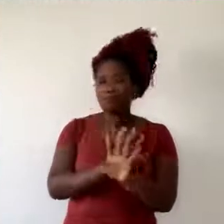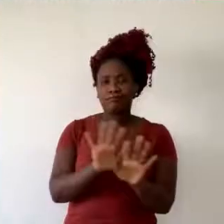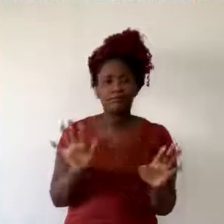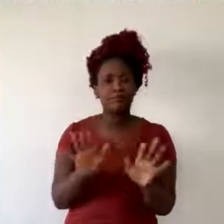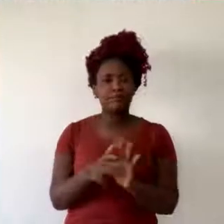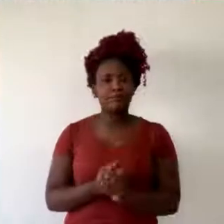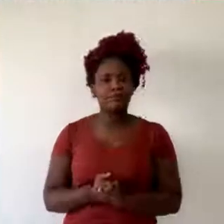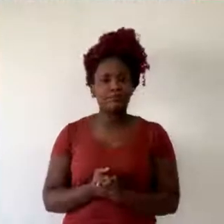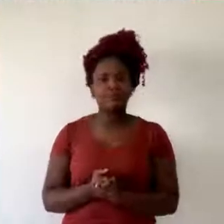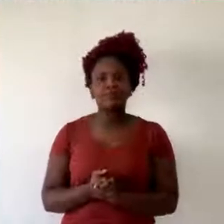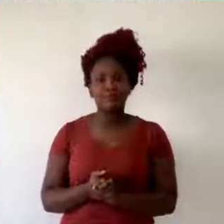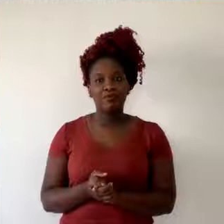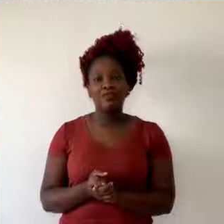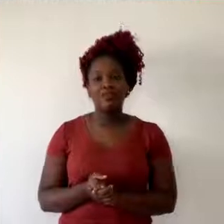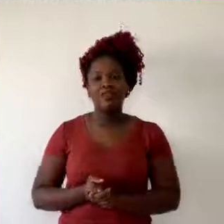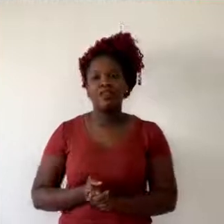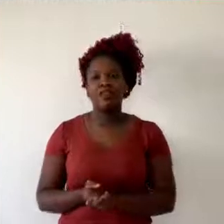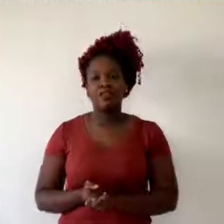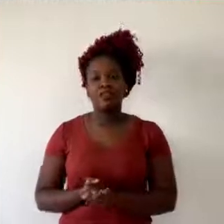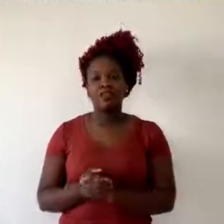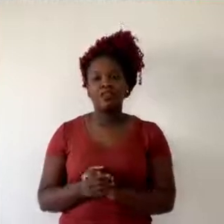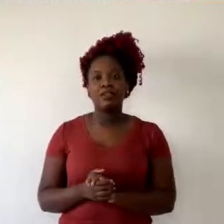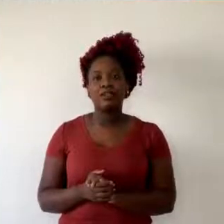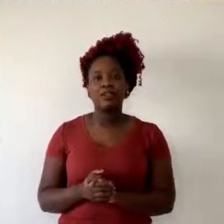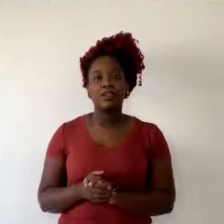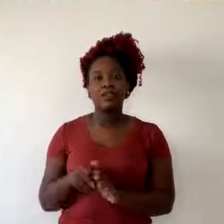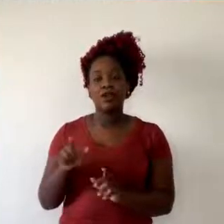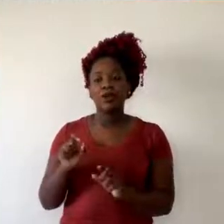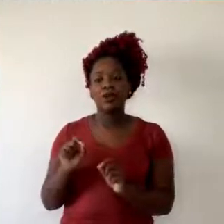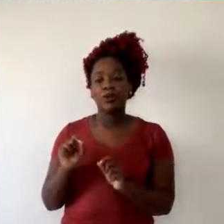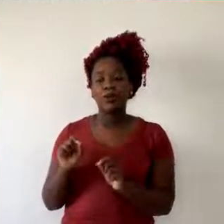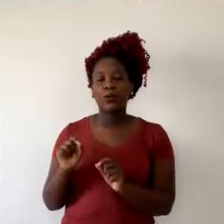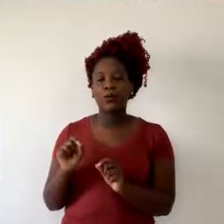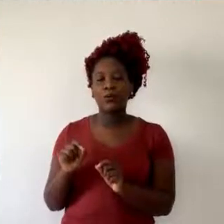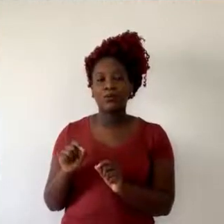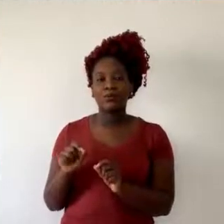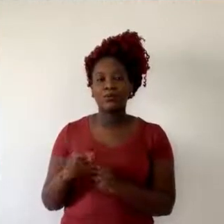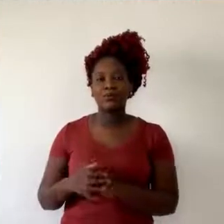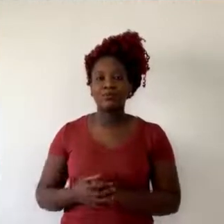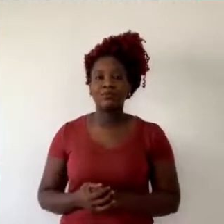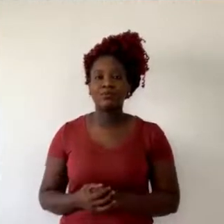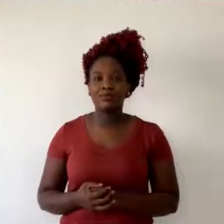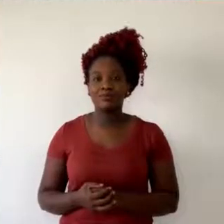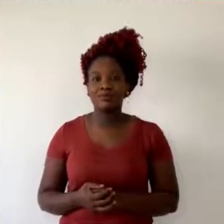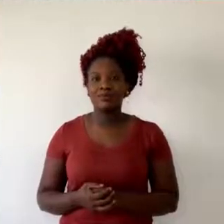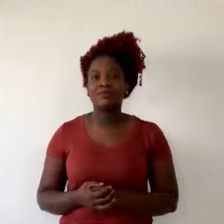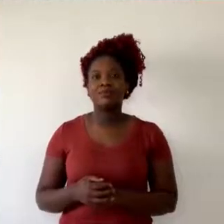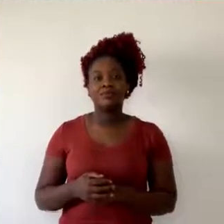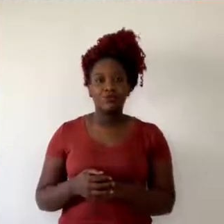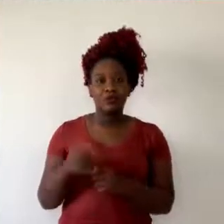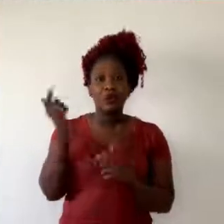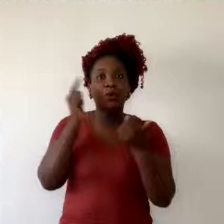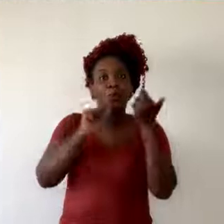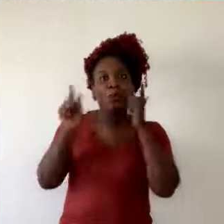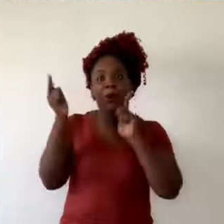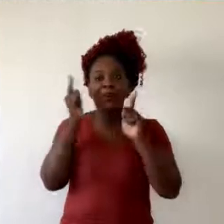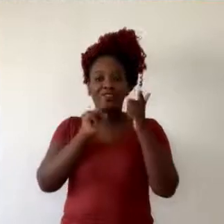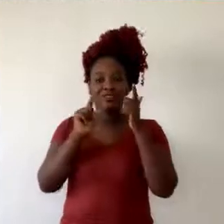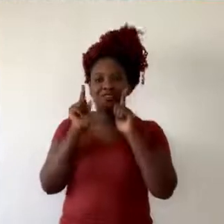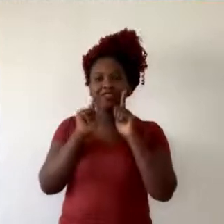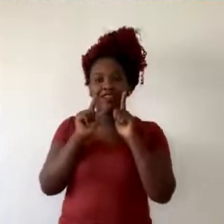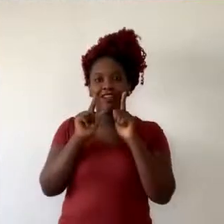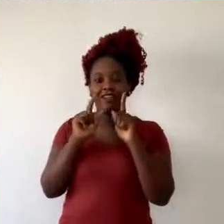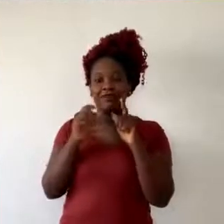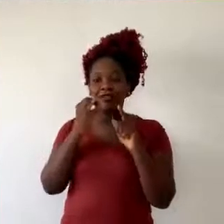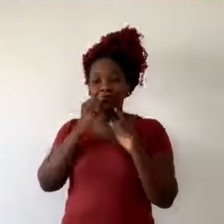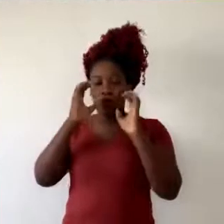a given, and it is what is going to allow you to get compliments.